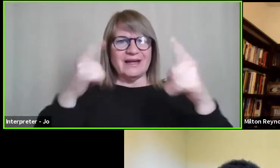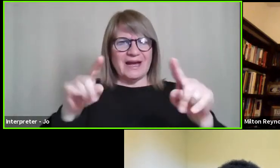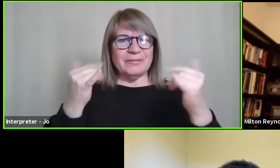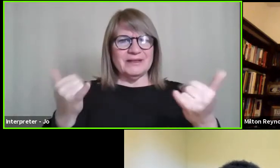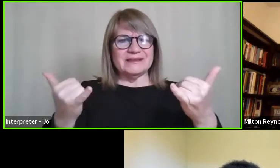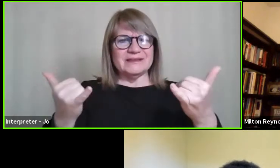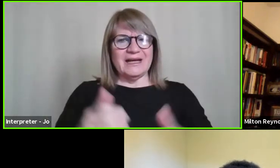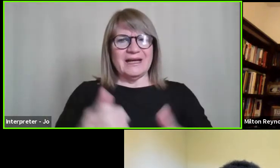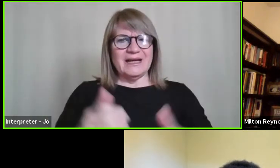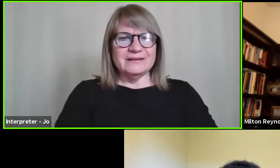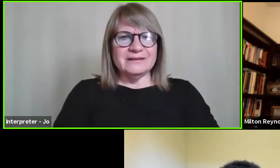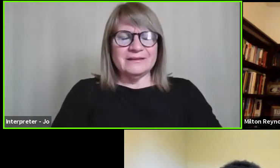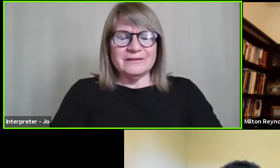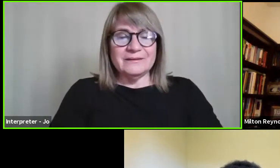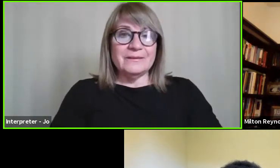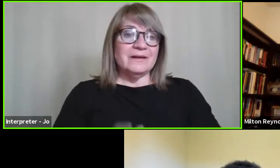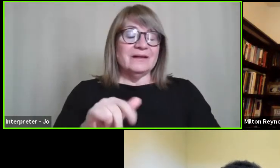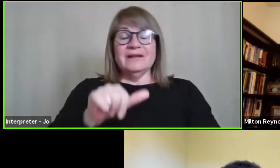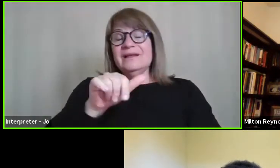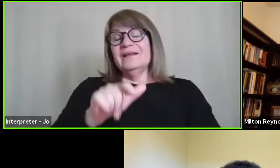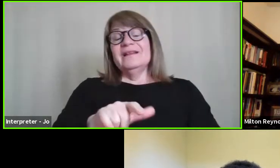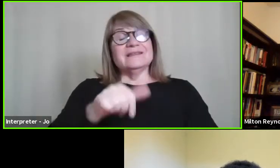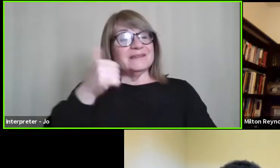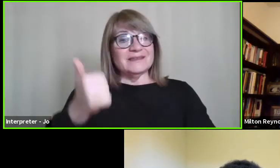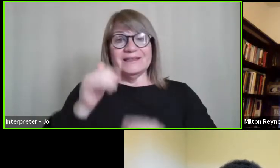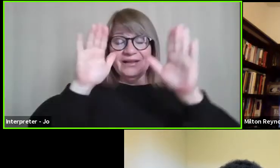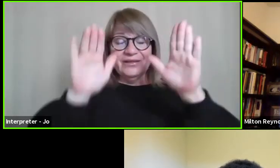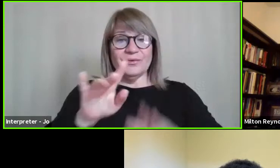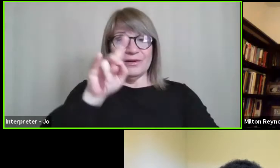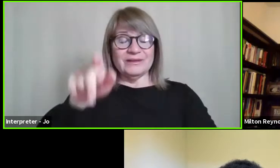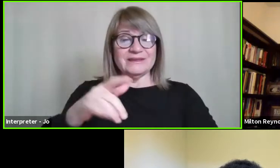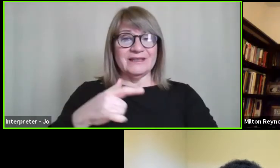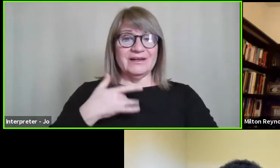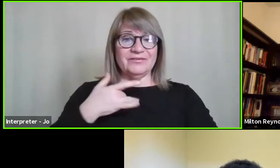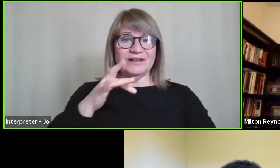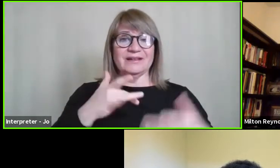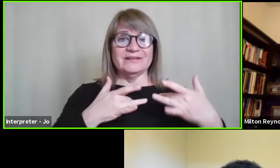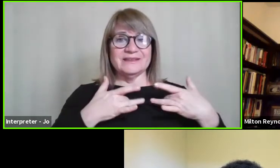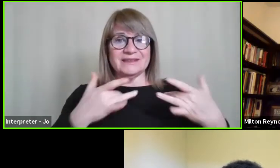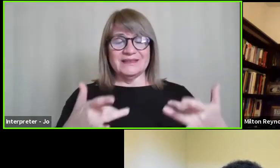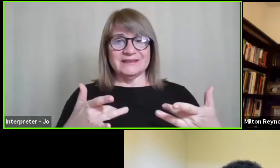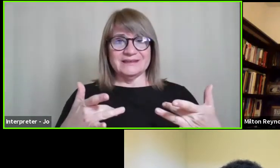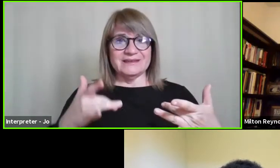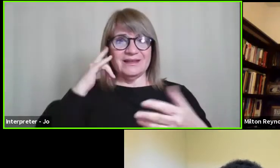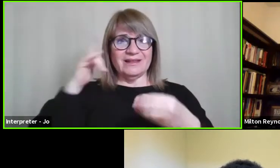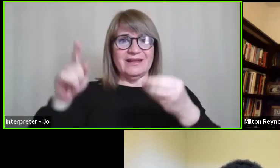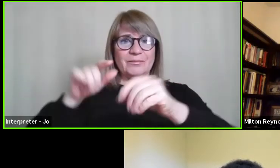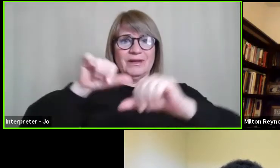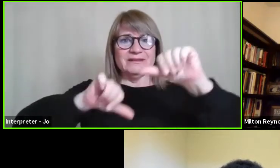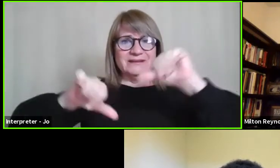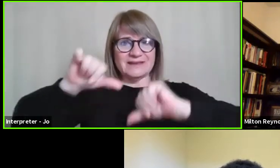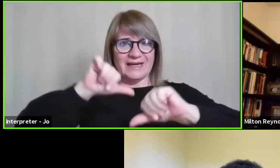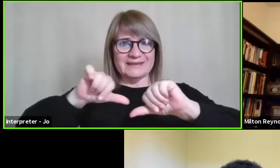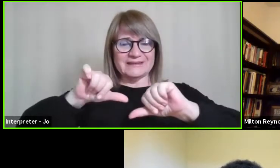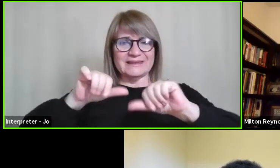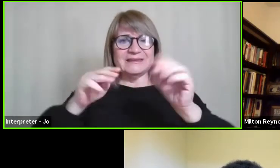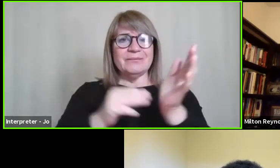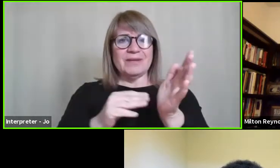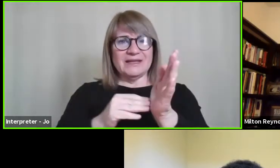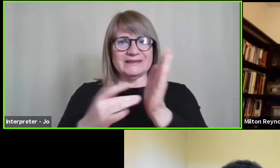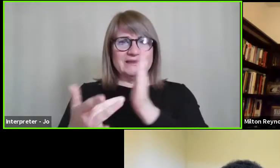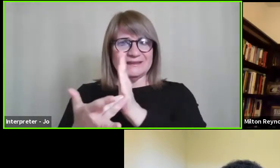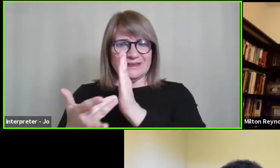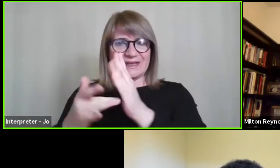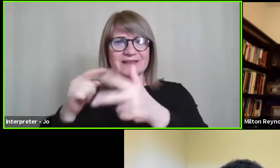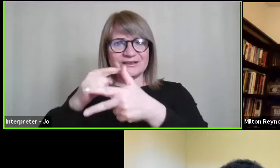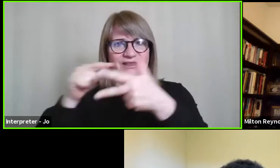yeah so i think this is another great question and i think there is this tendency to think about science medicine and technology as